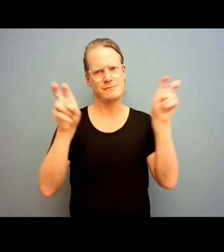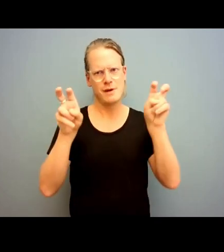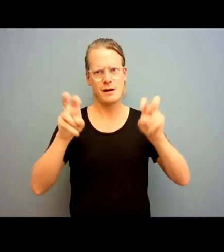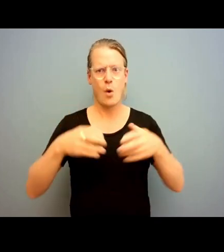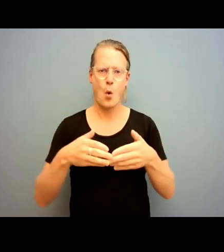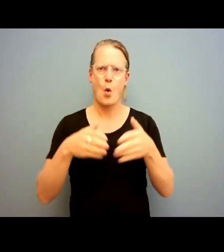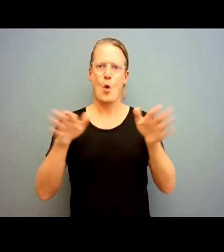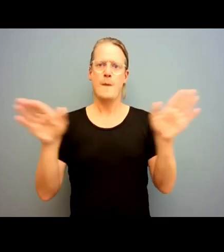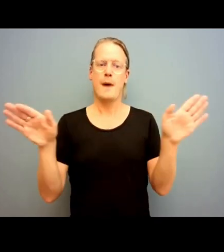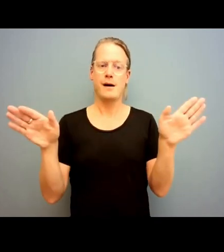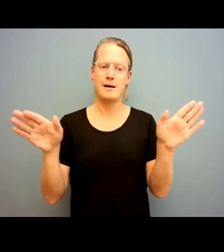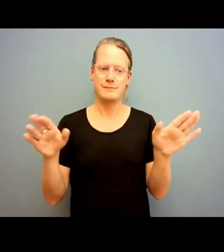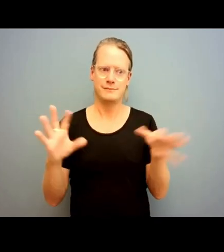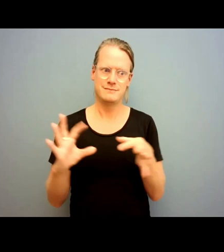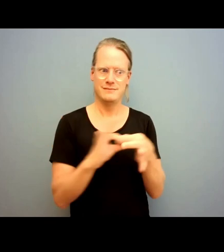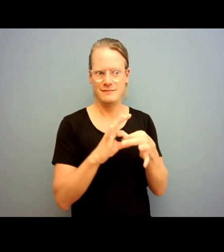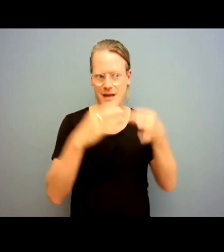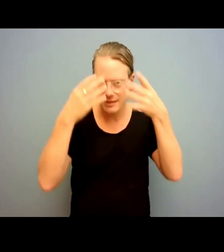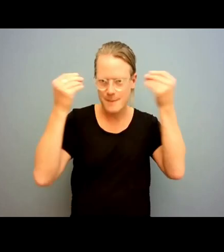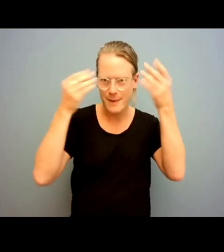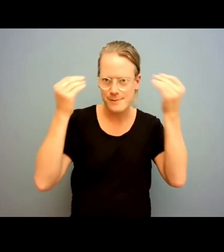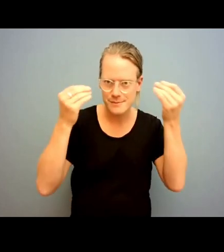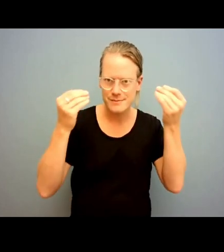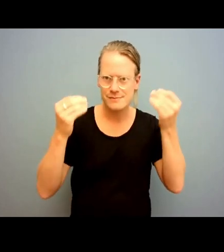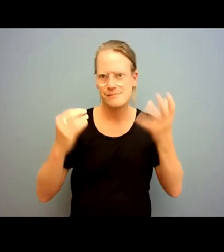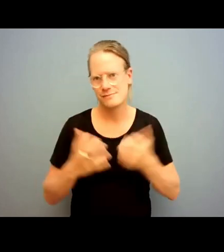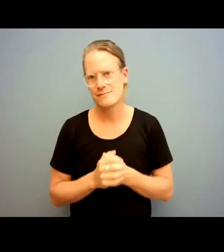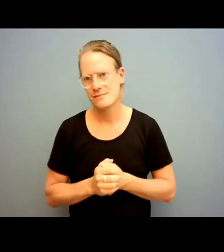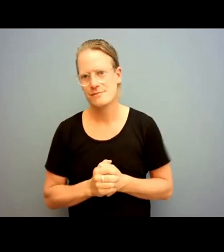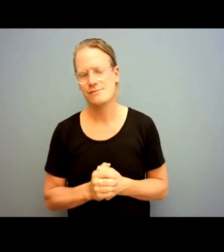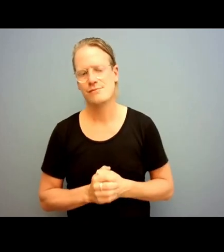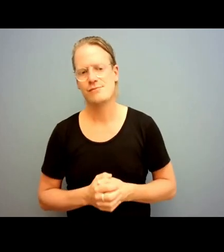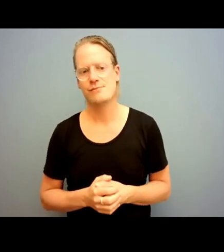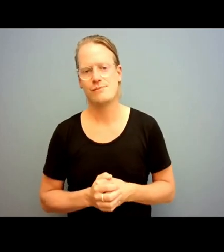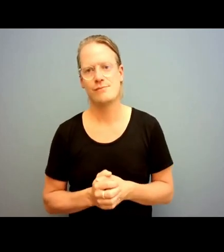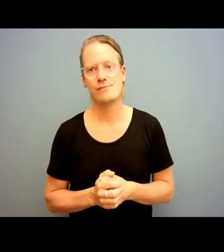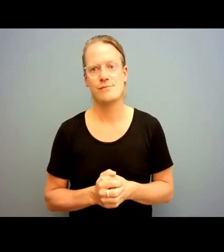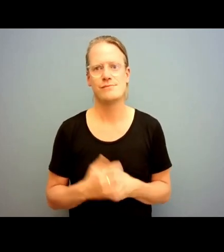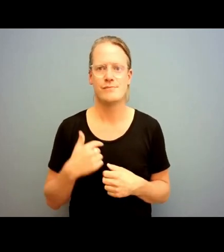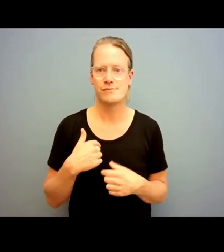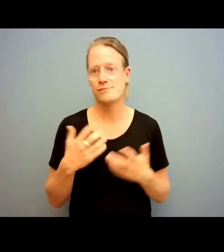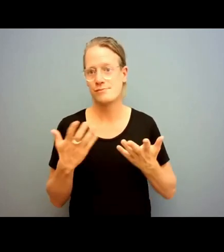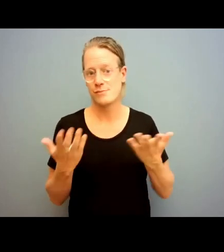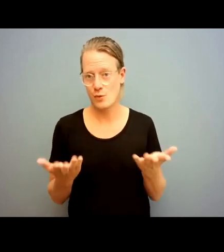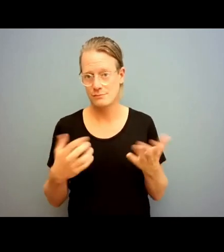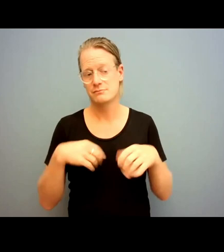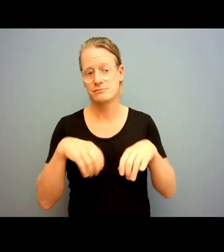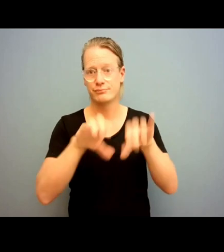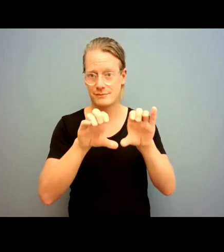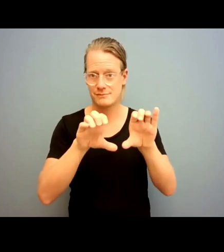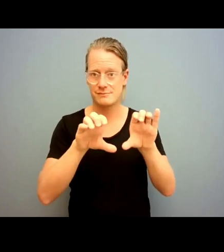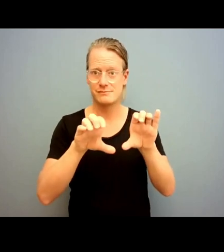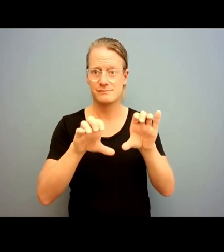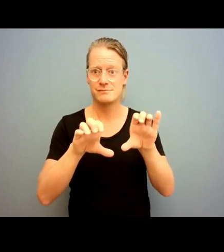And I will stay here and say goodbye to you all after these videos, but if somebody